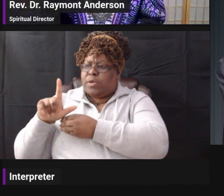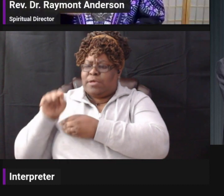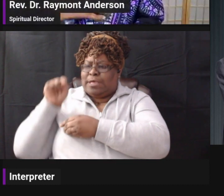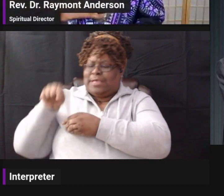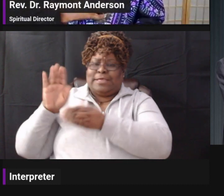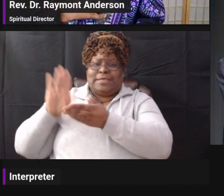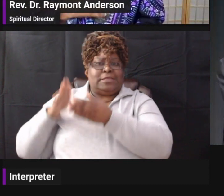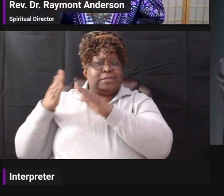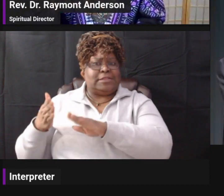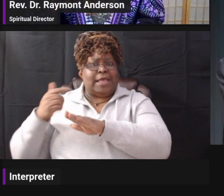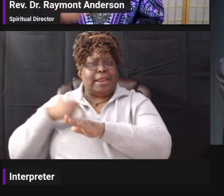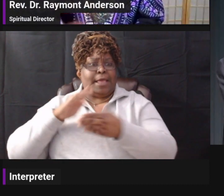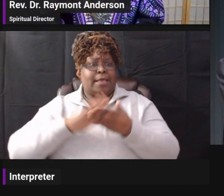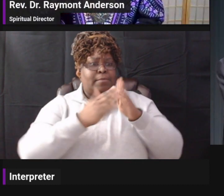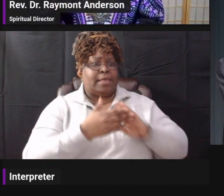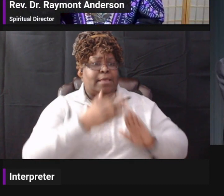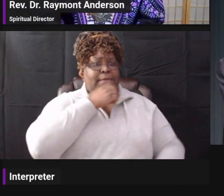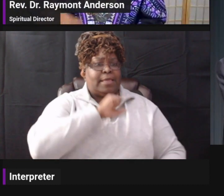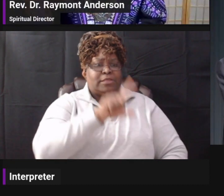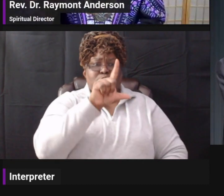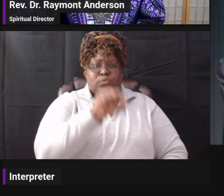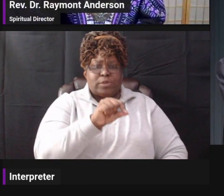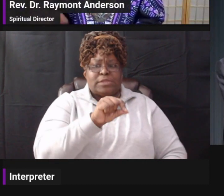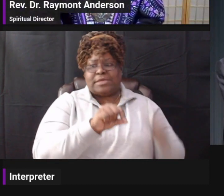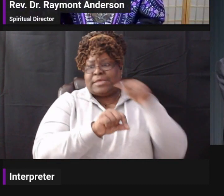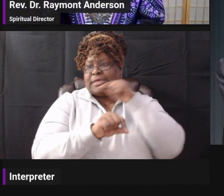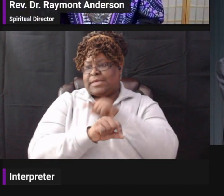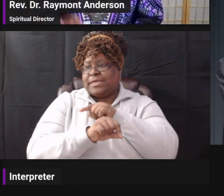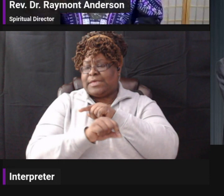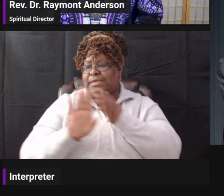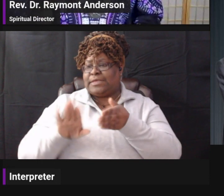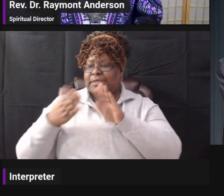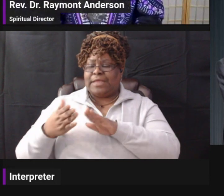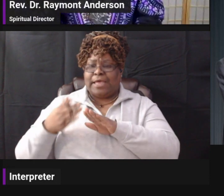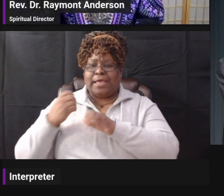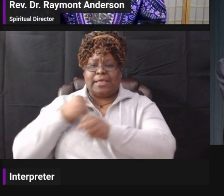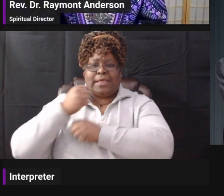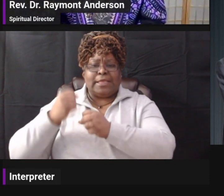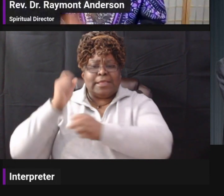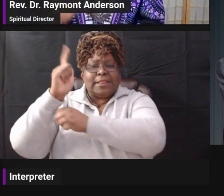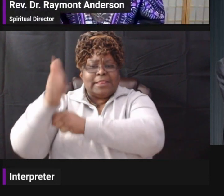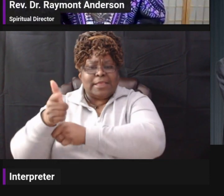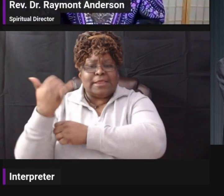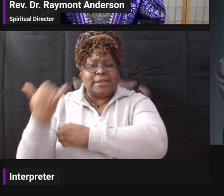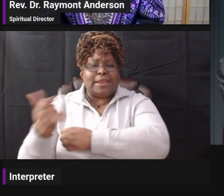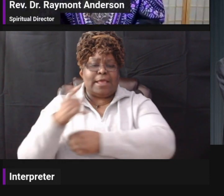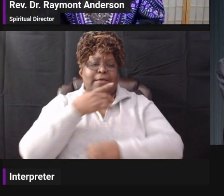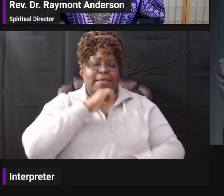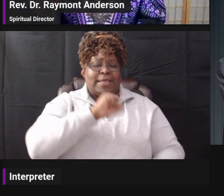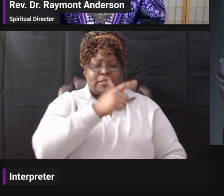he died, when I turned, say I was 20, and he died a year later. So now